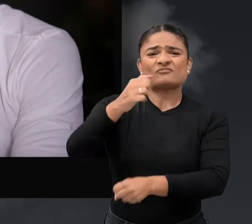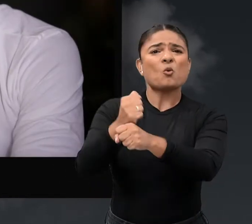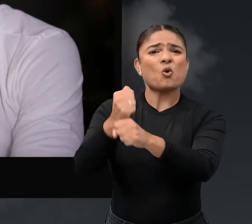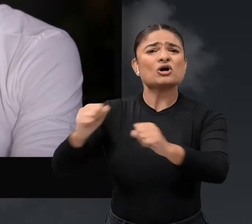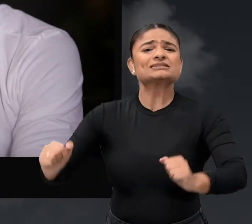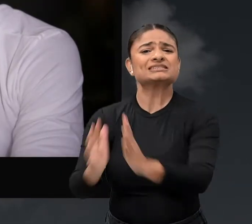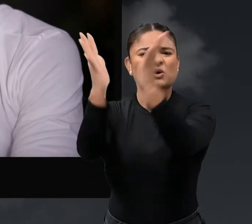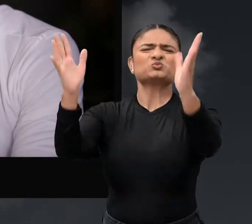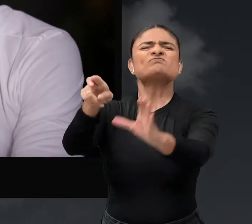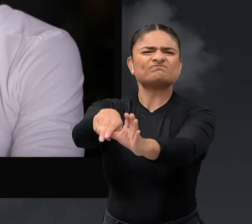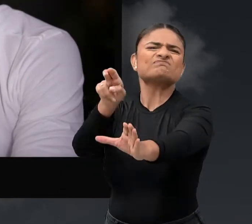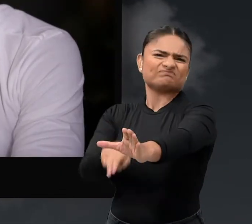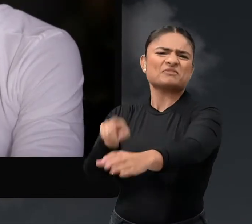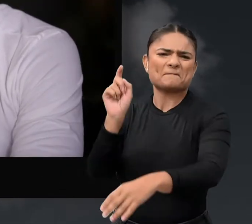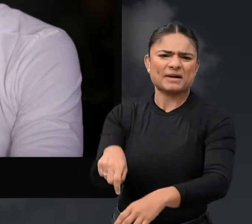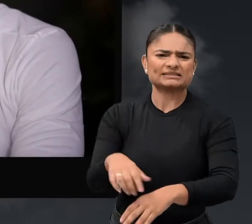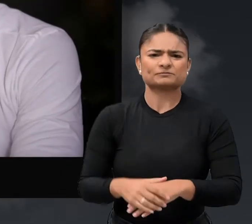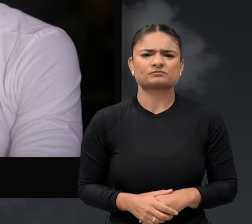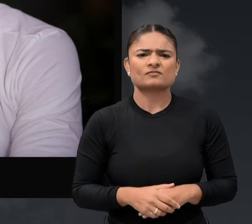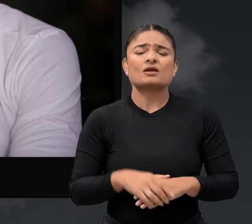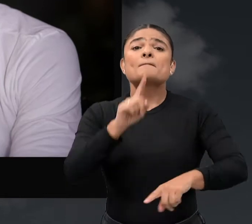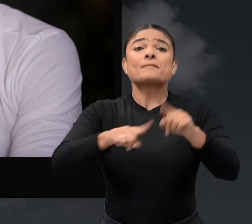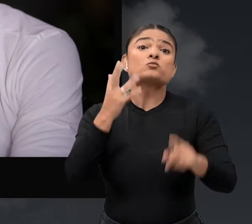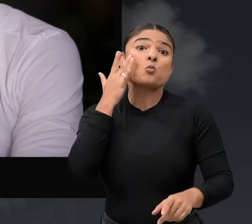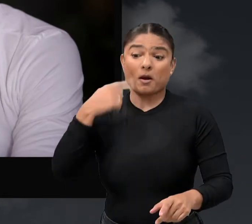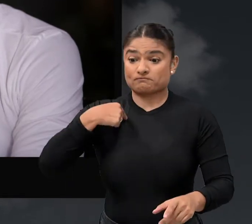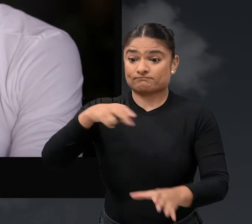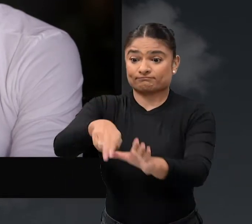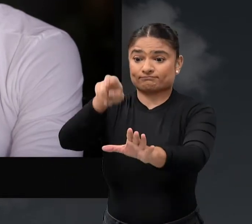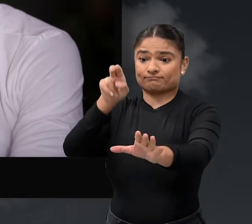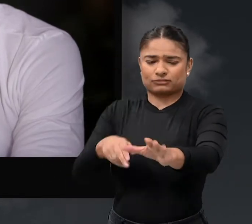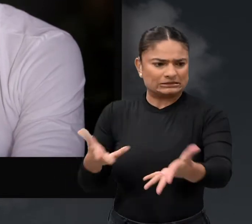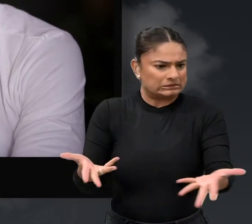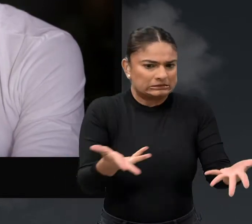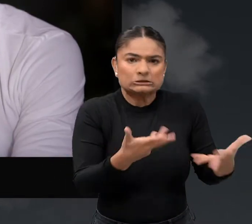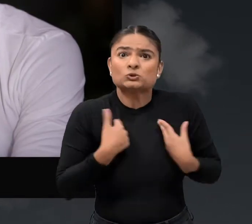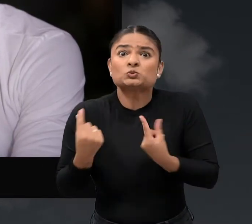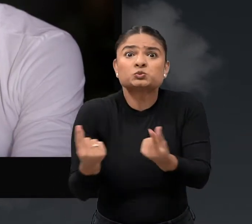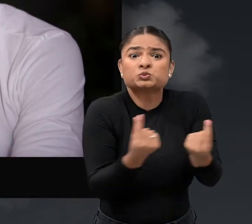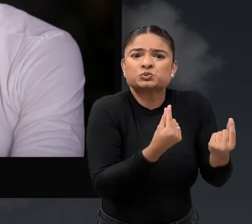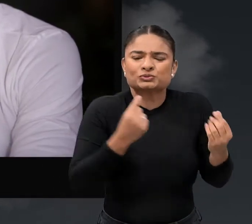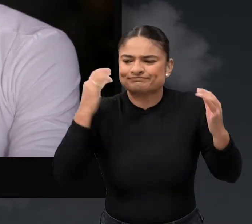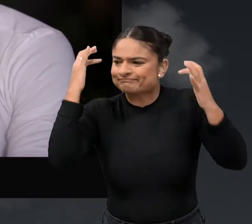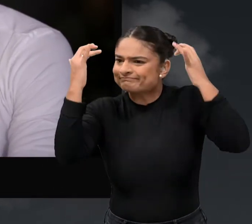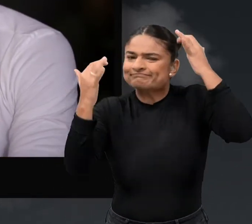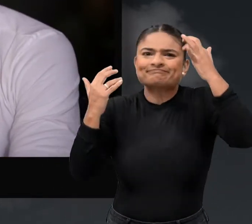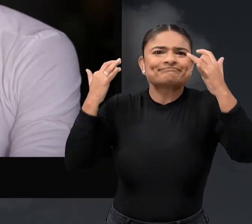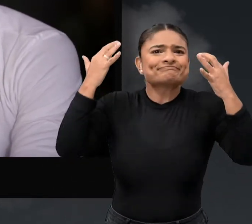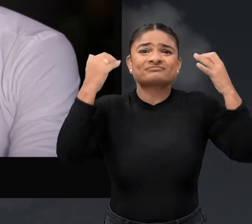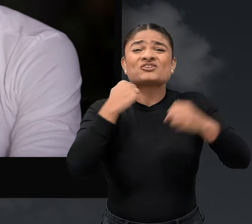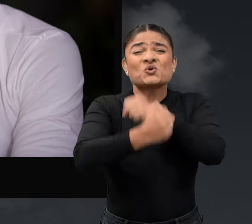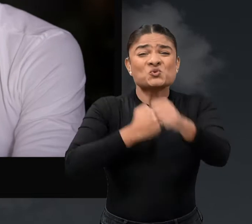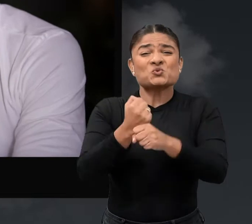to I have to resign. When I resigned, I didn't even know what I wanted to do. And